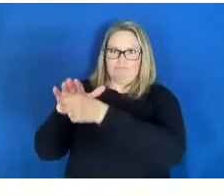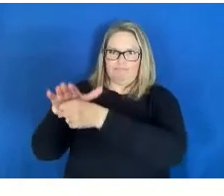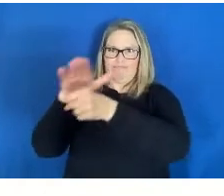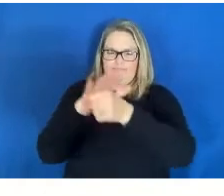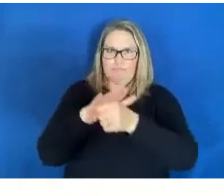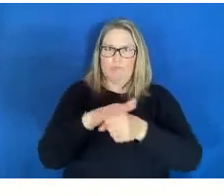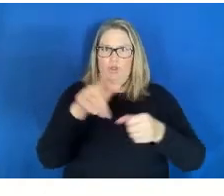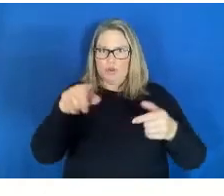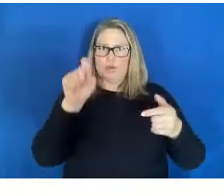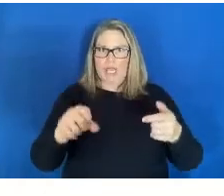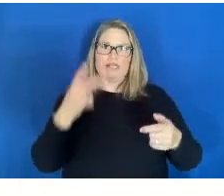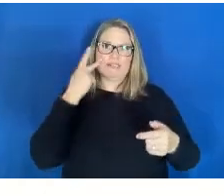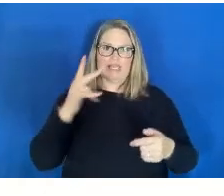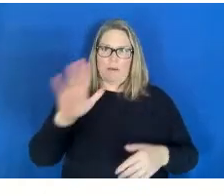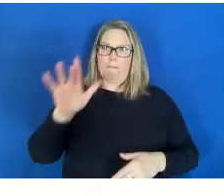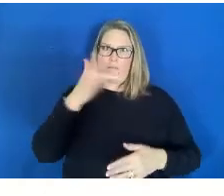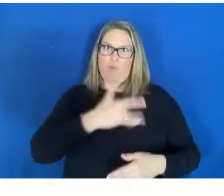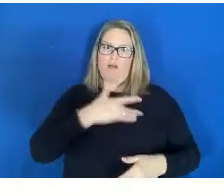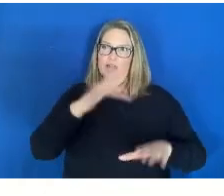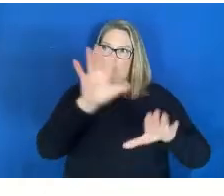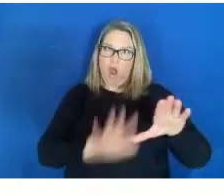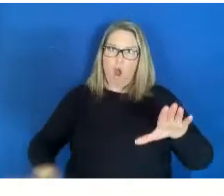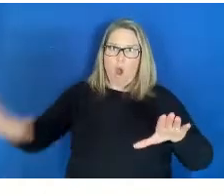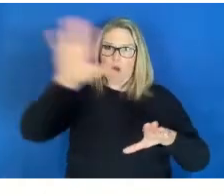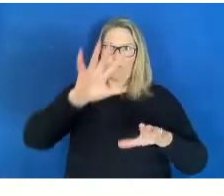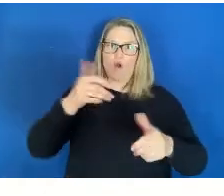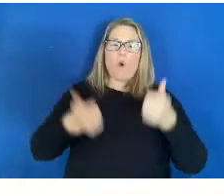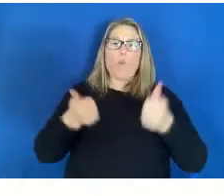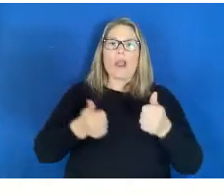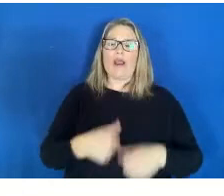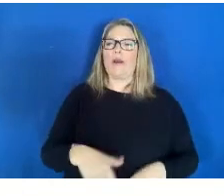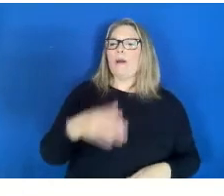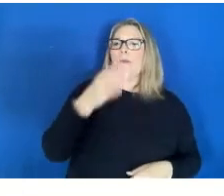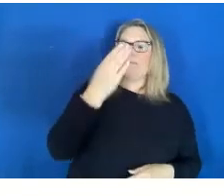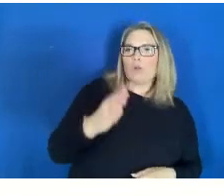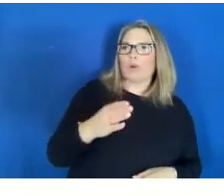get an overview of the province of which alert levels are where.